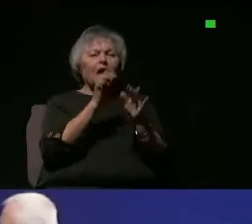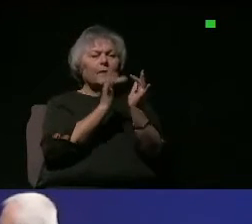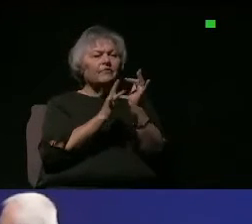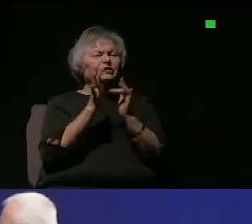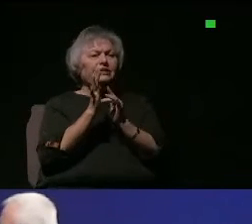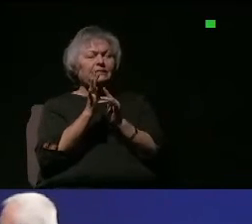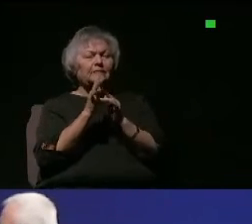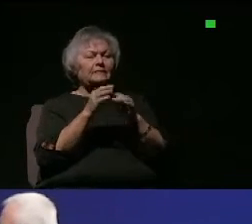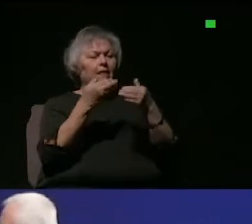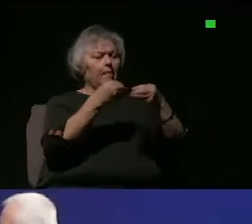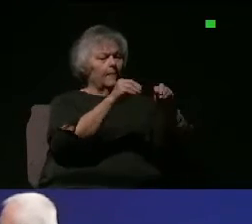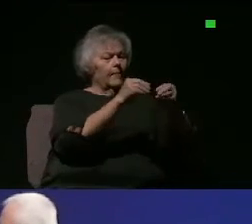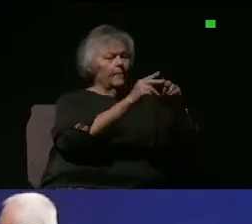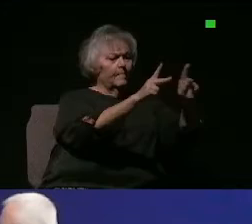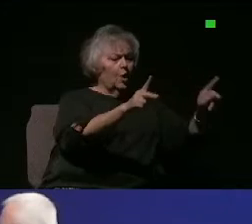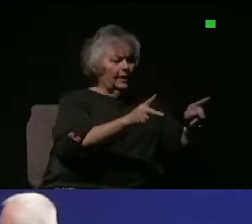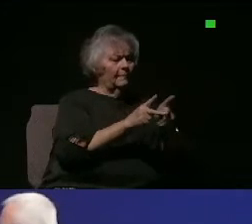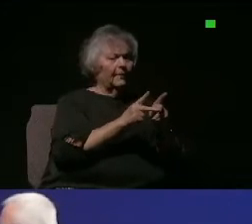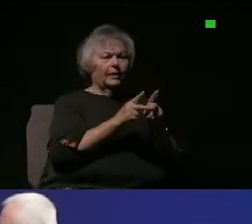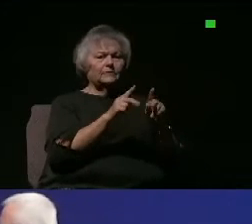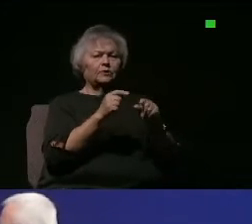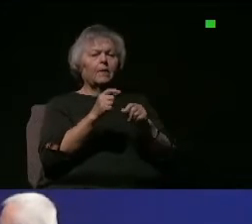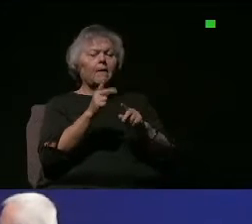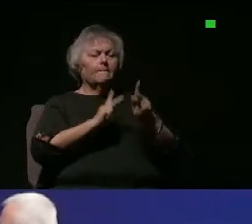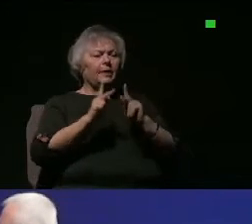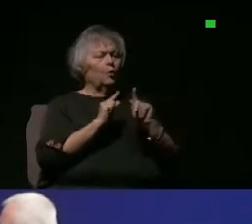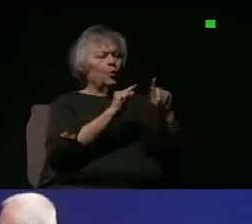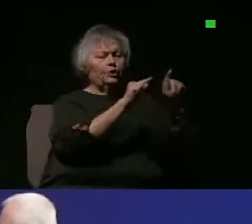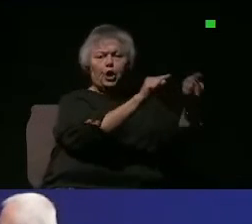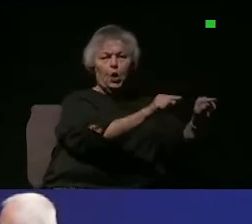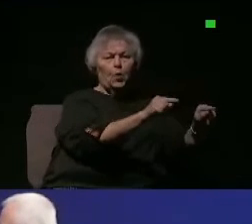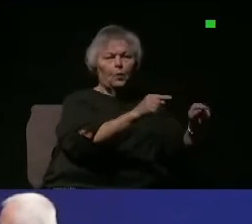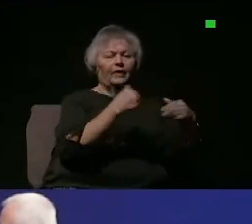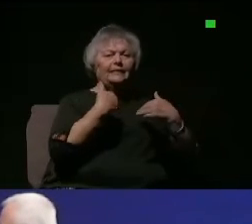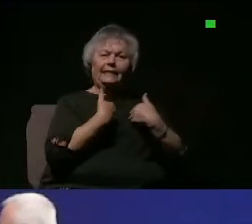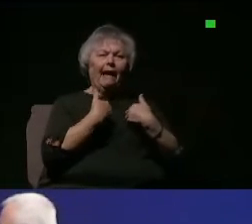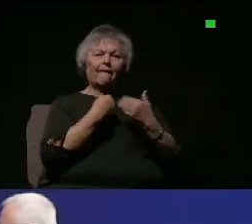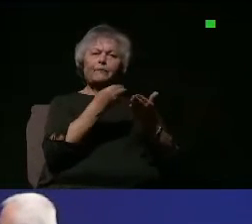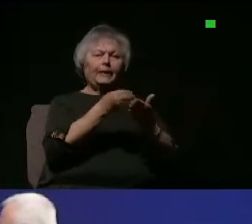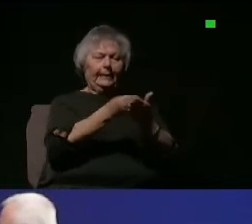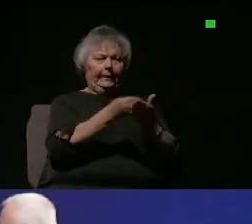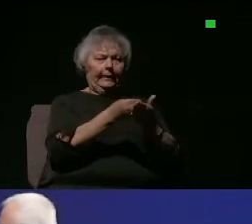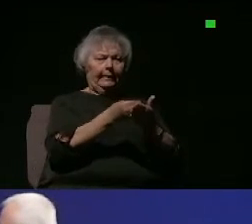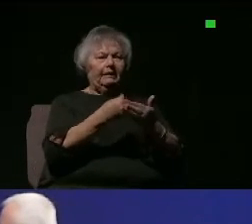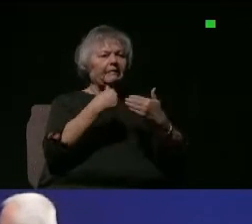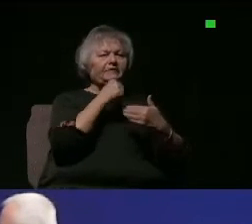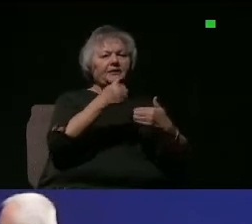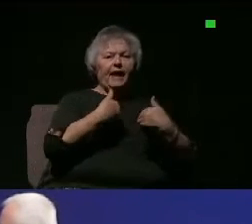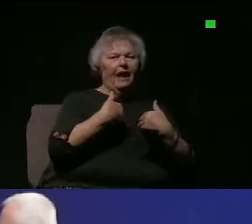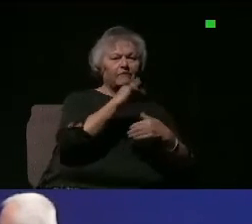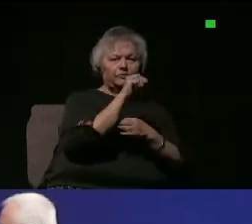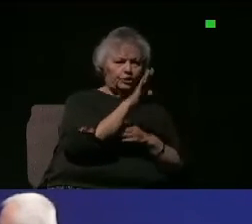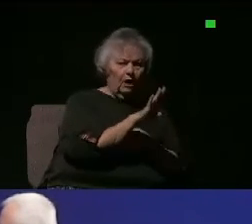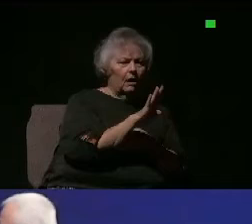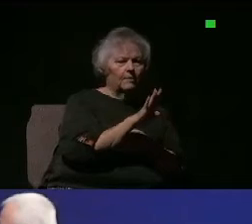steady jobs or consistent incomes. So every day, they were completely dependent on the call of someone who would show up and